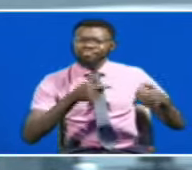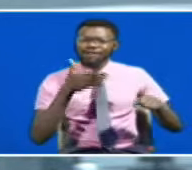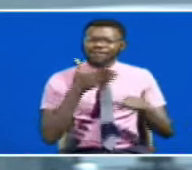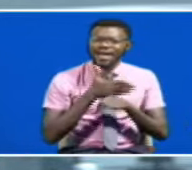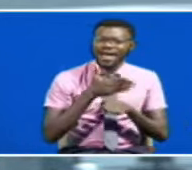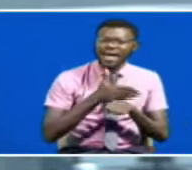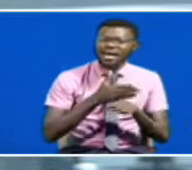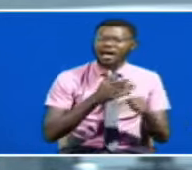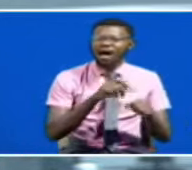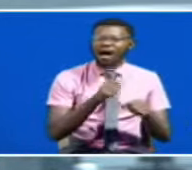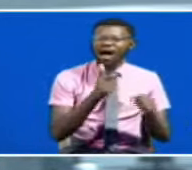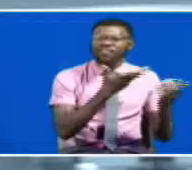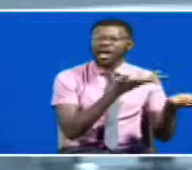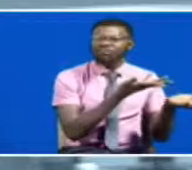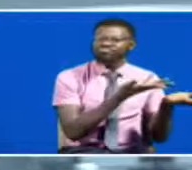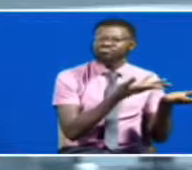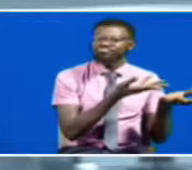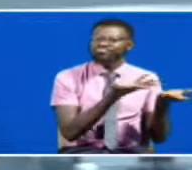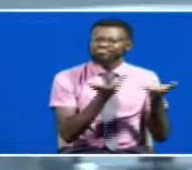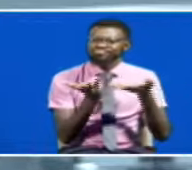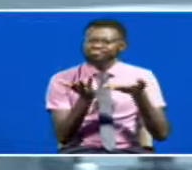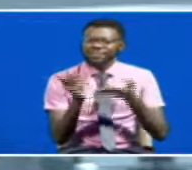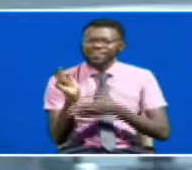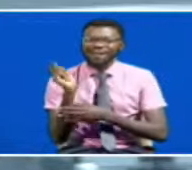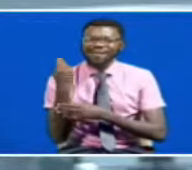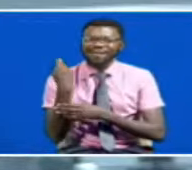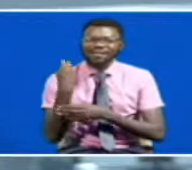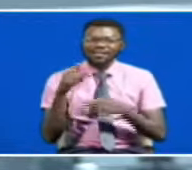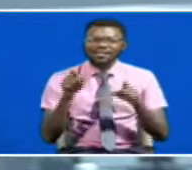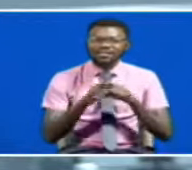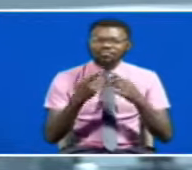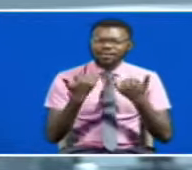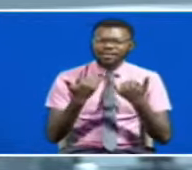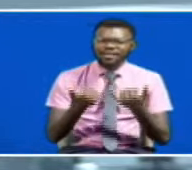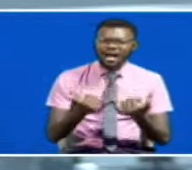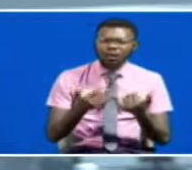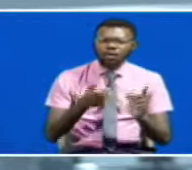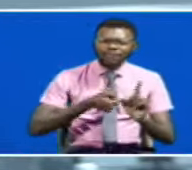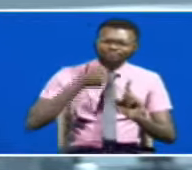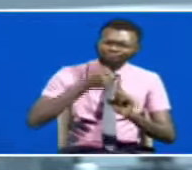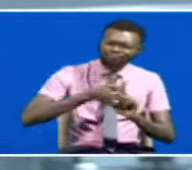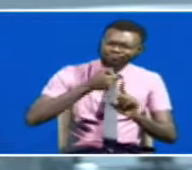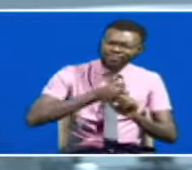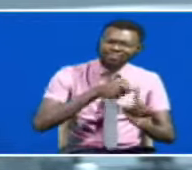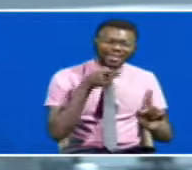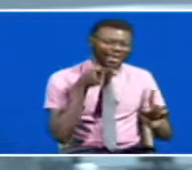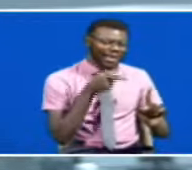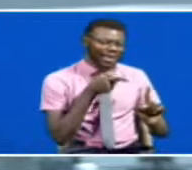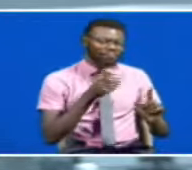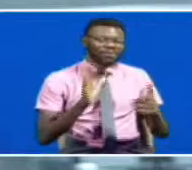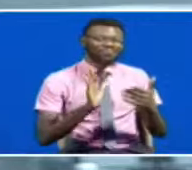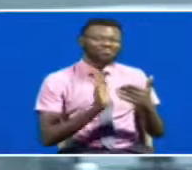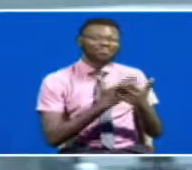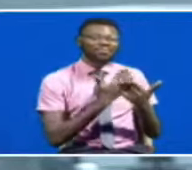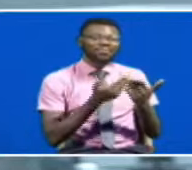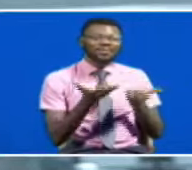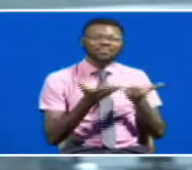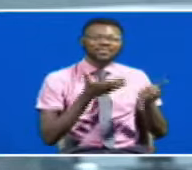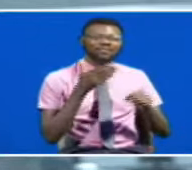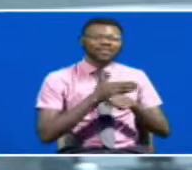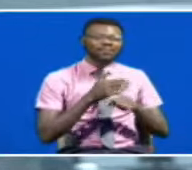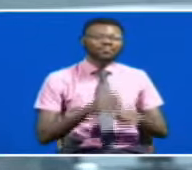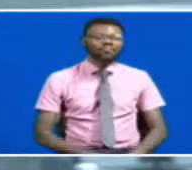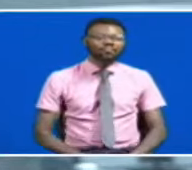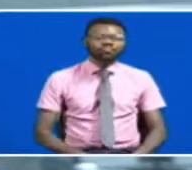counterfeits. In a move aimed at strengthening existing collaboration in the war against counterfeit trade, the Anti-Counterfeit Authority has